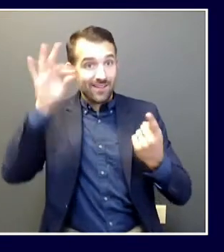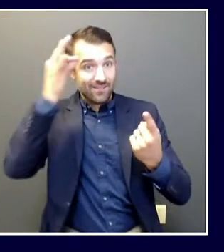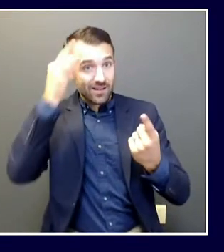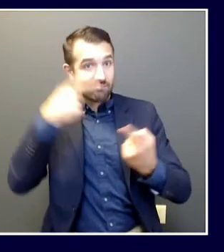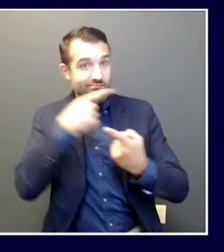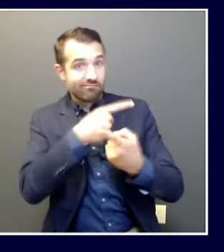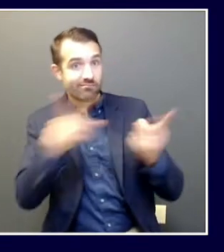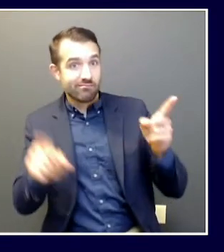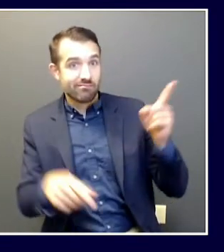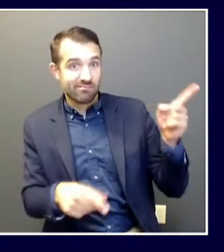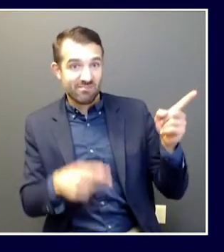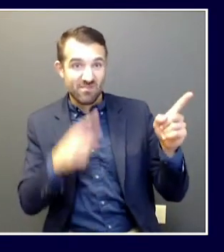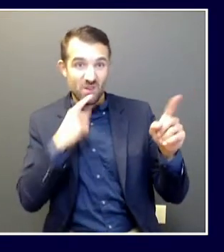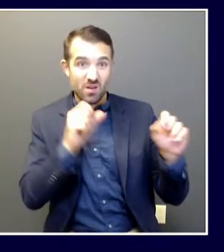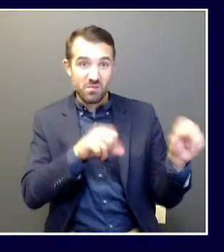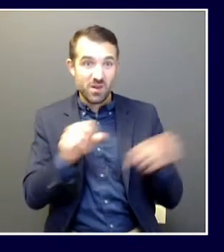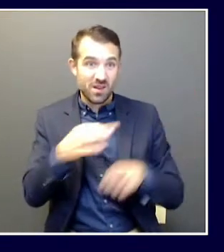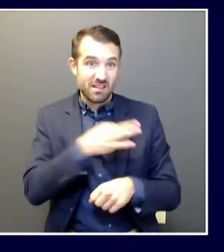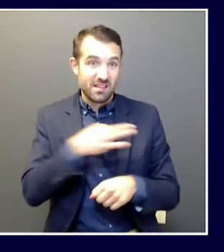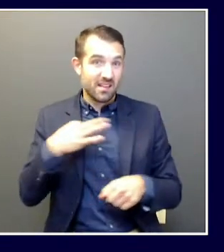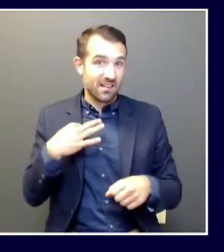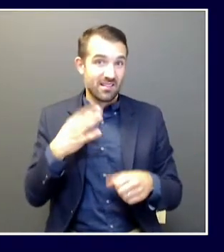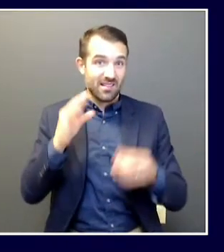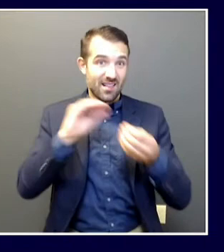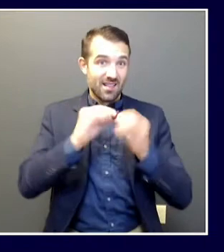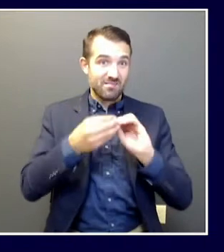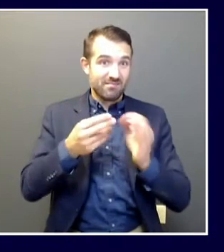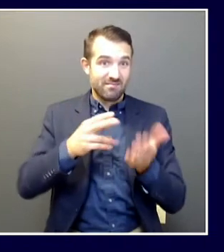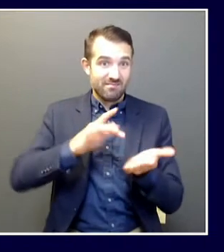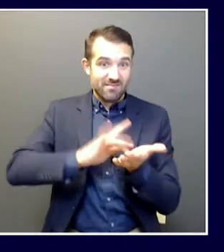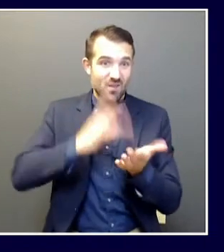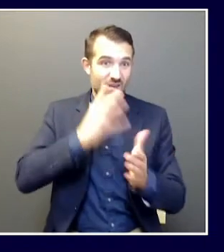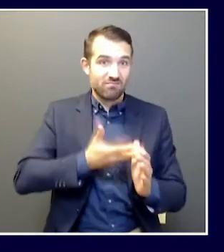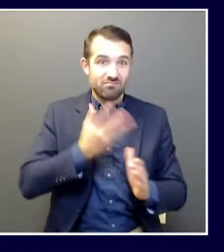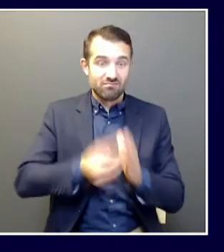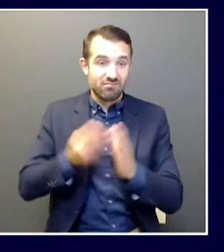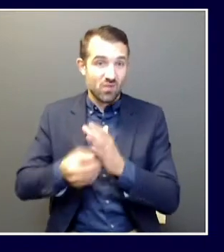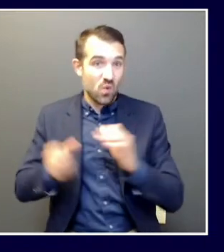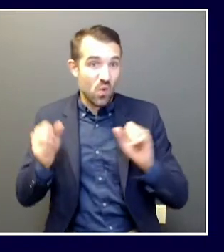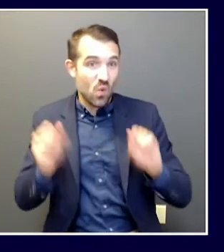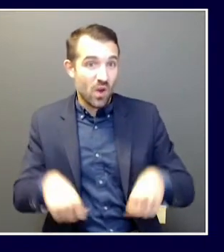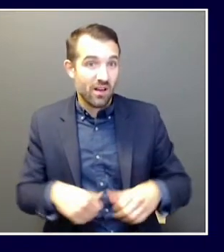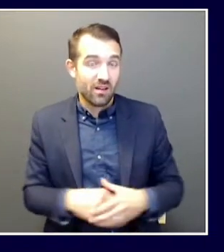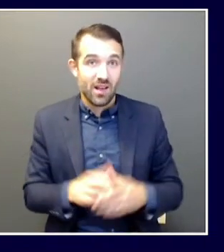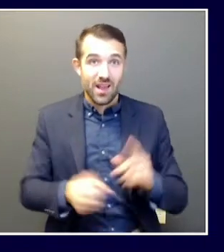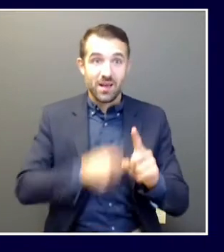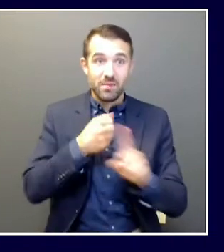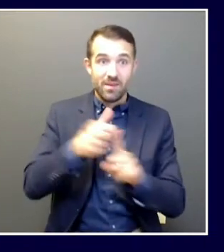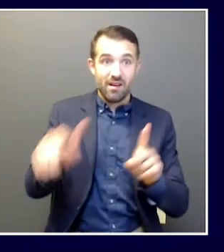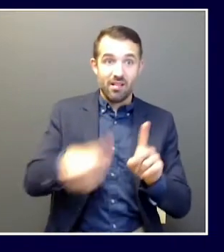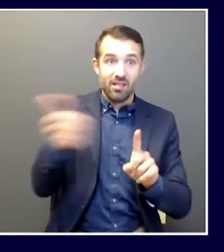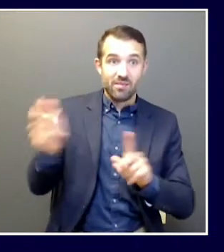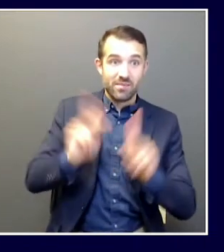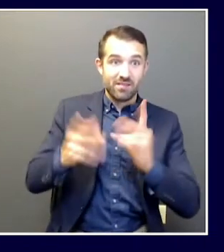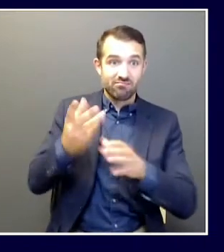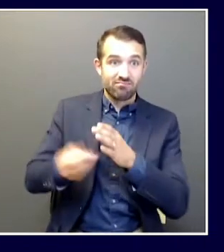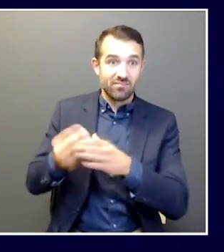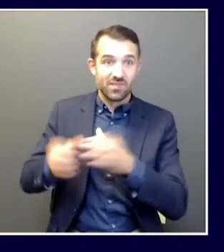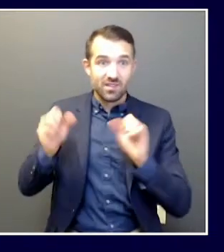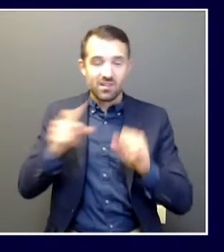the profession, they each have their own individual reasons, and the fact that they have elected to